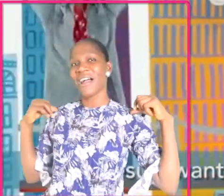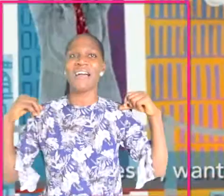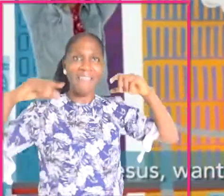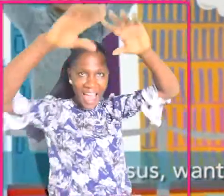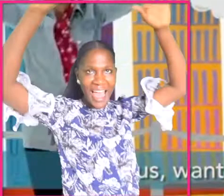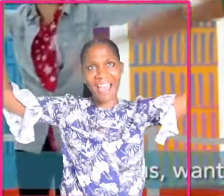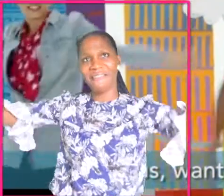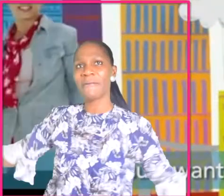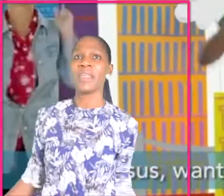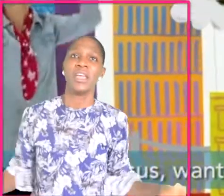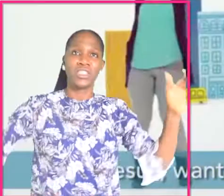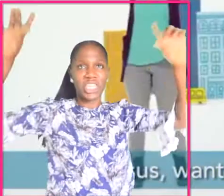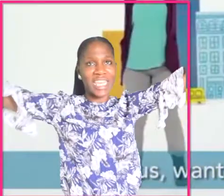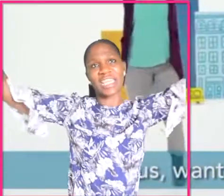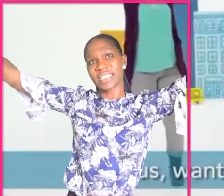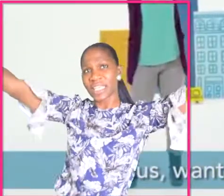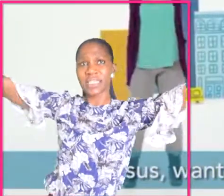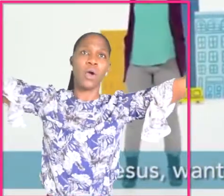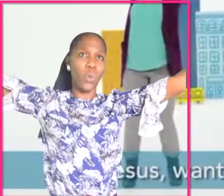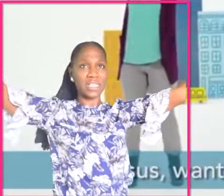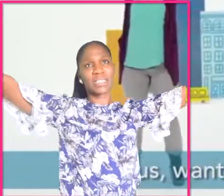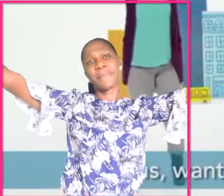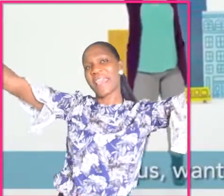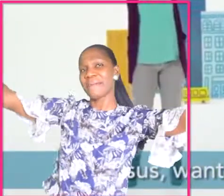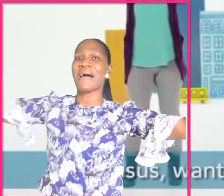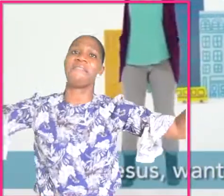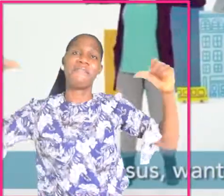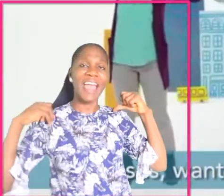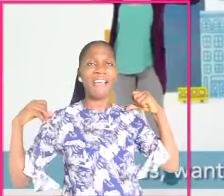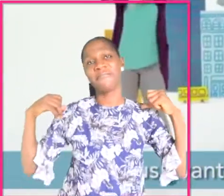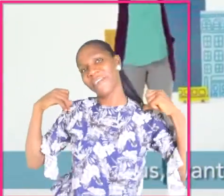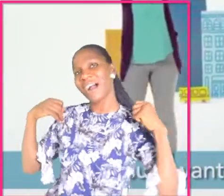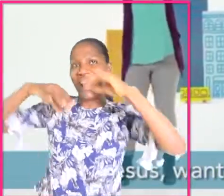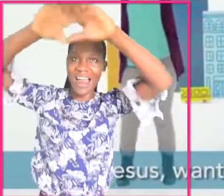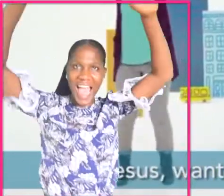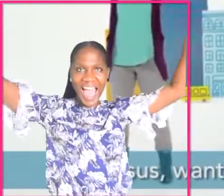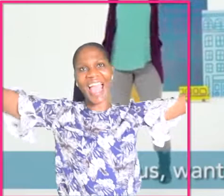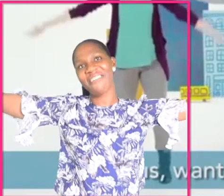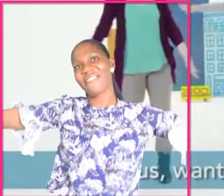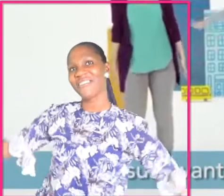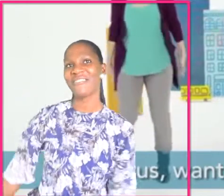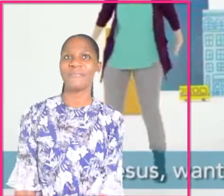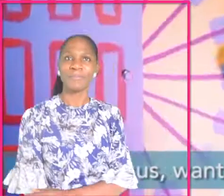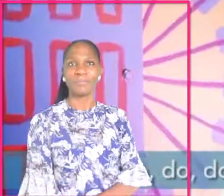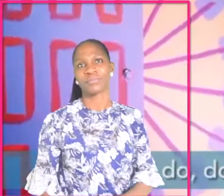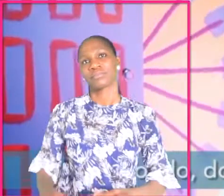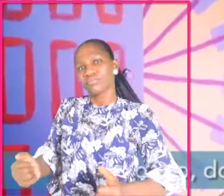friend forever. Jesus wants to be my friend